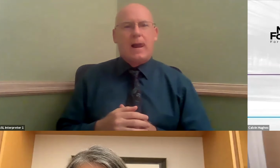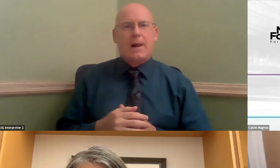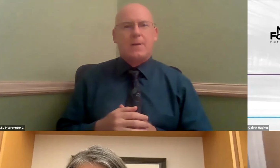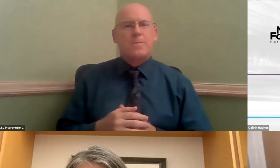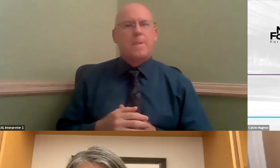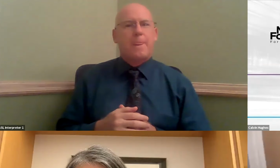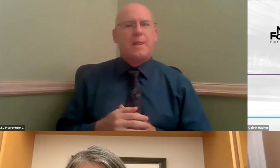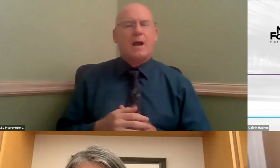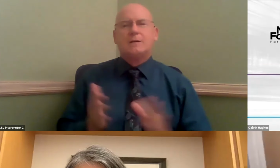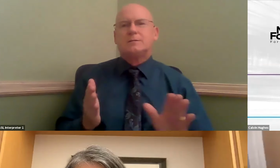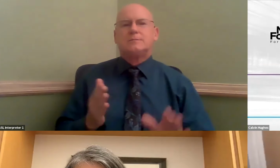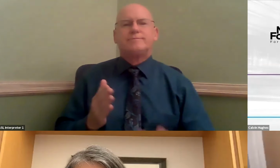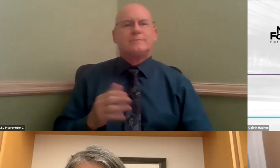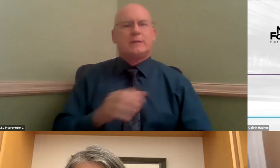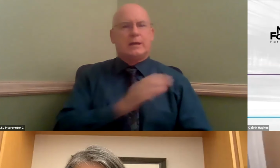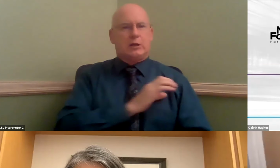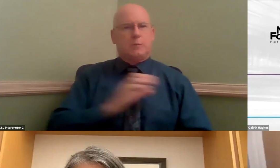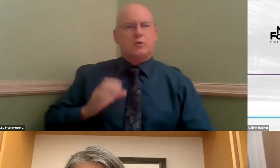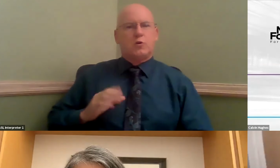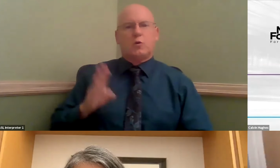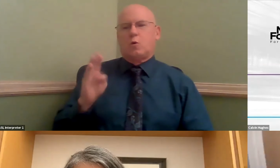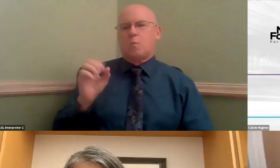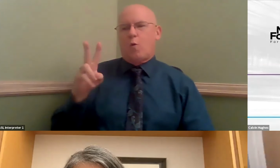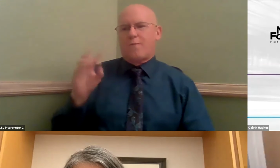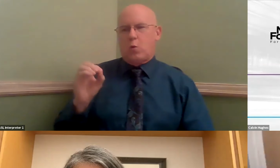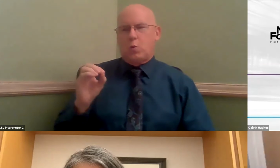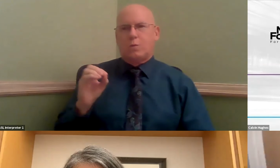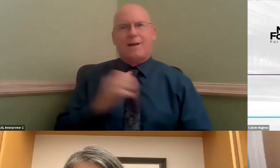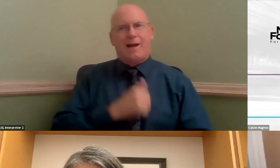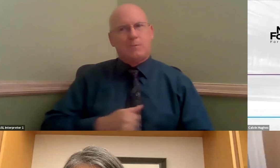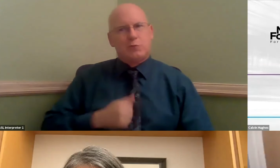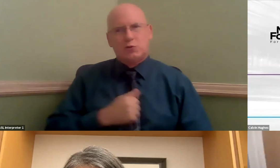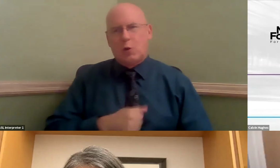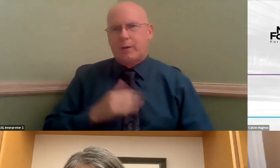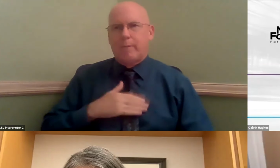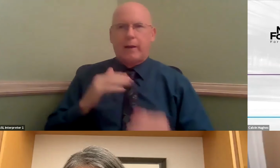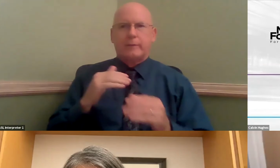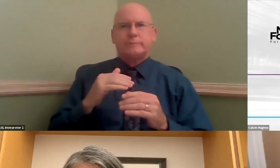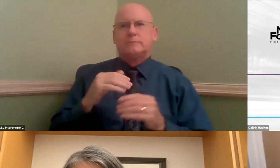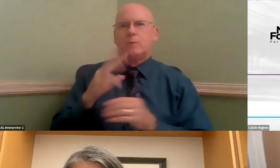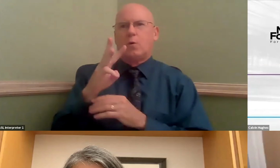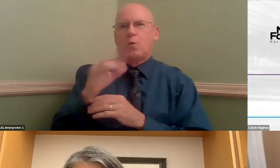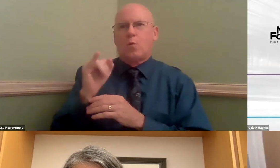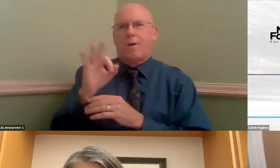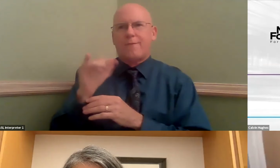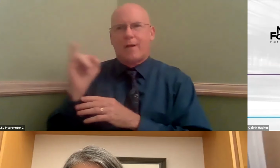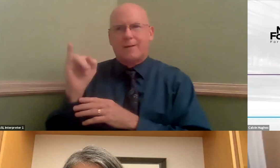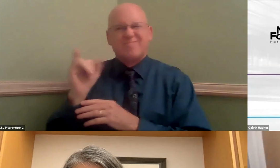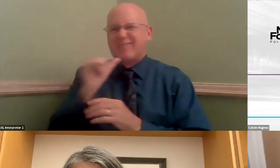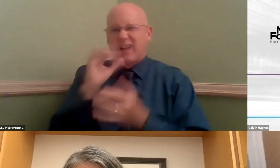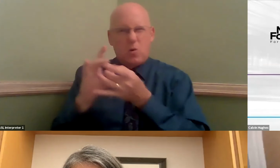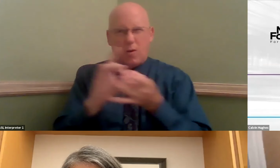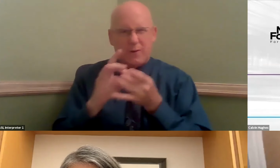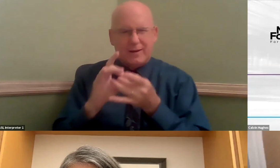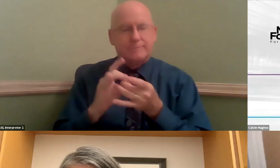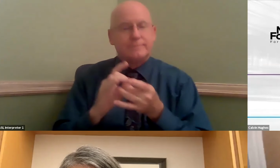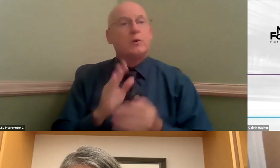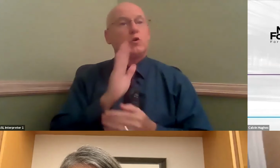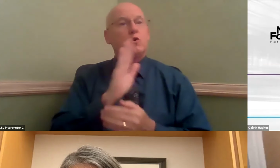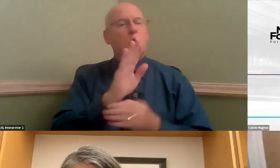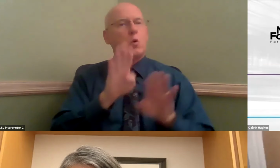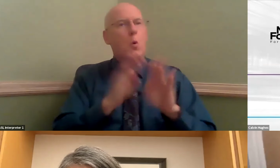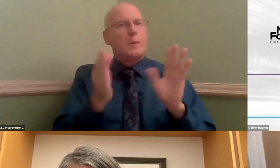Yeah. I apologize. My Wi-Fi doesn't seem to be wanting to cooperate today. So. Okay. All right. Your opening statement,